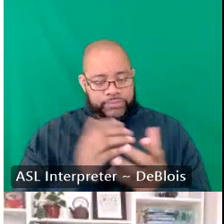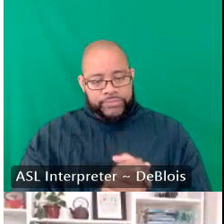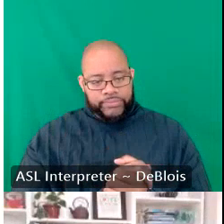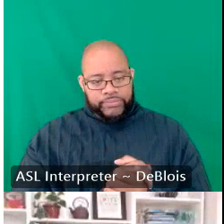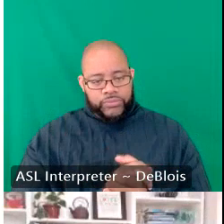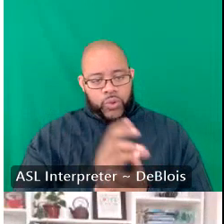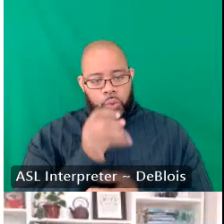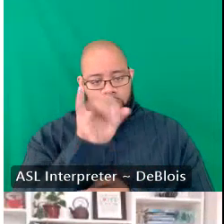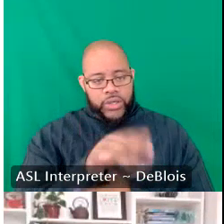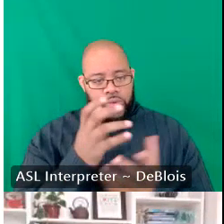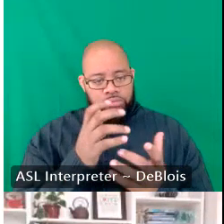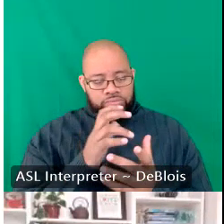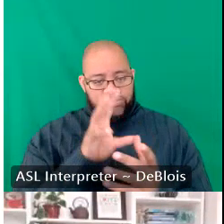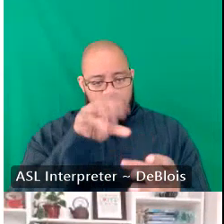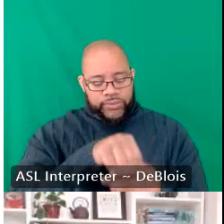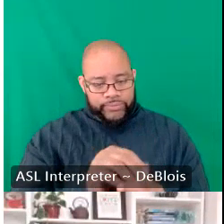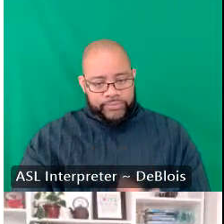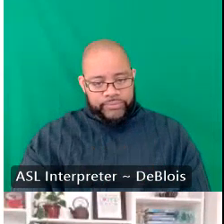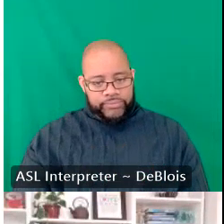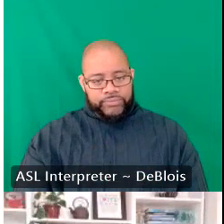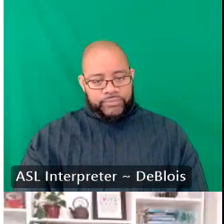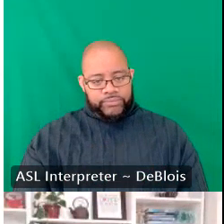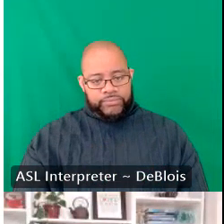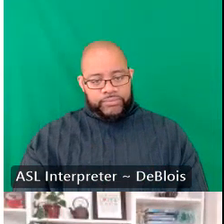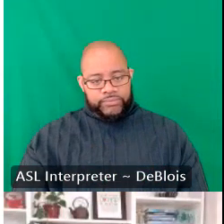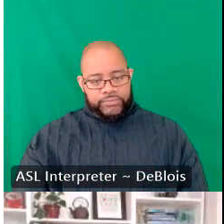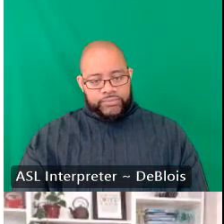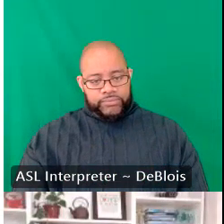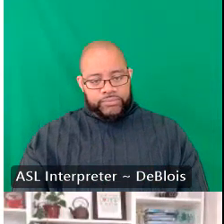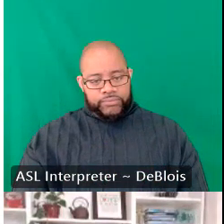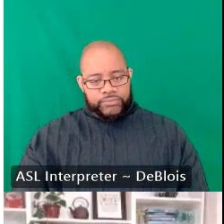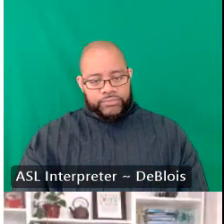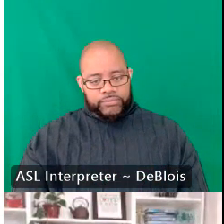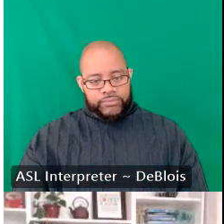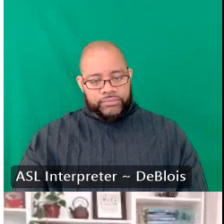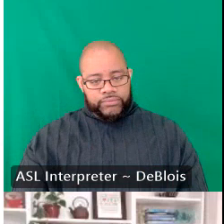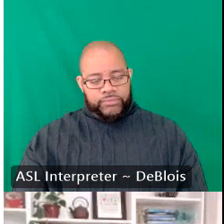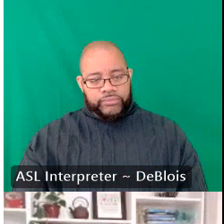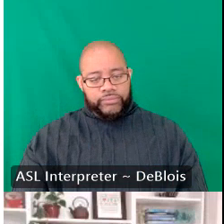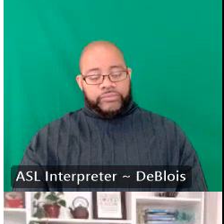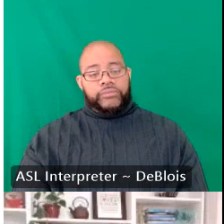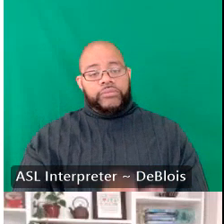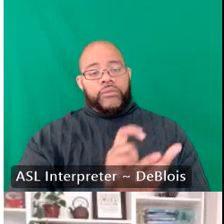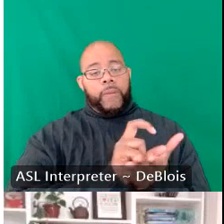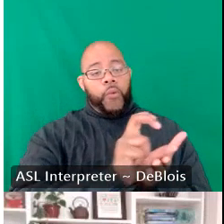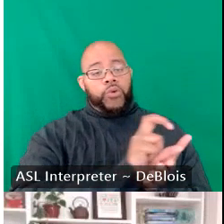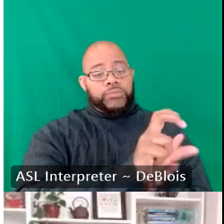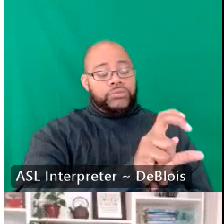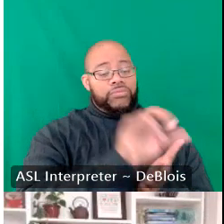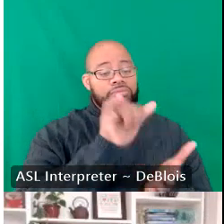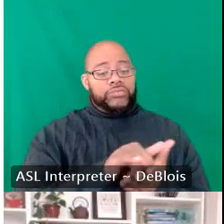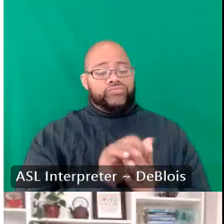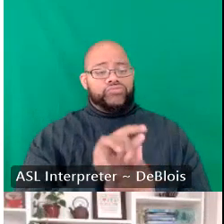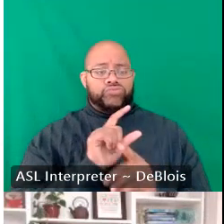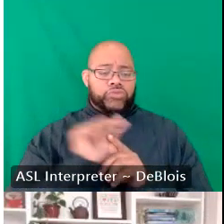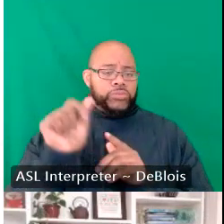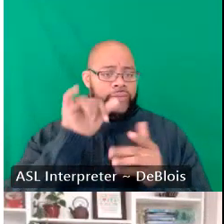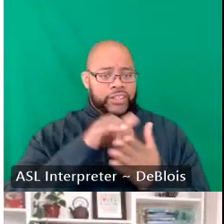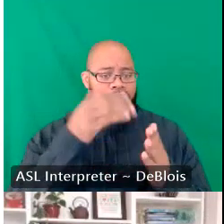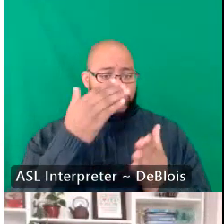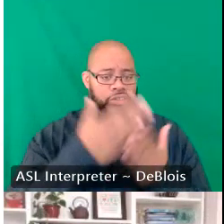Courtney, you want to jump in? Okay. So apportionments. Here's what's awesome about this section